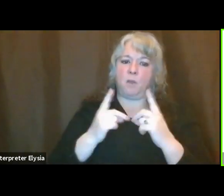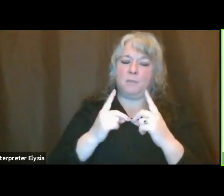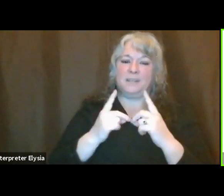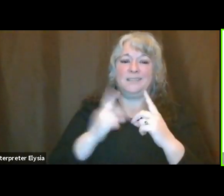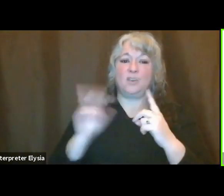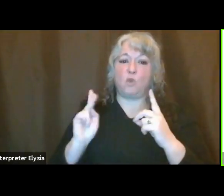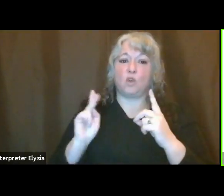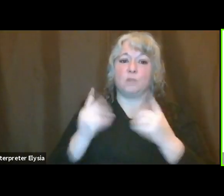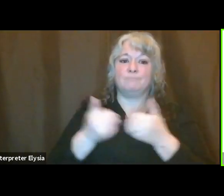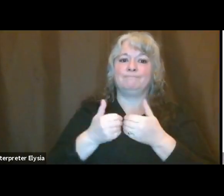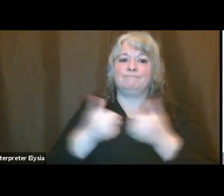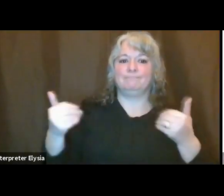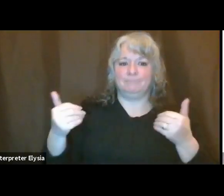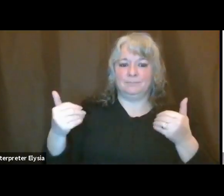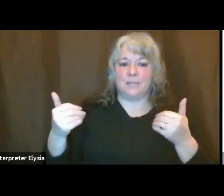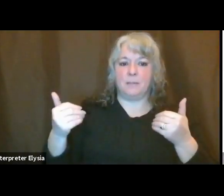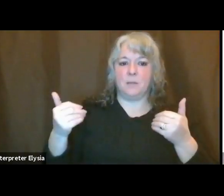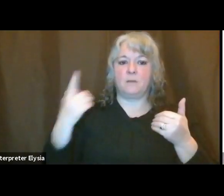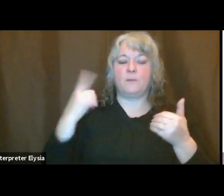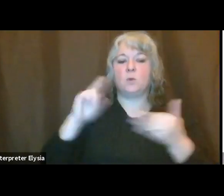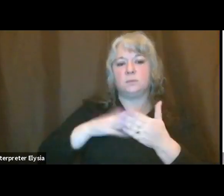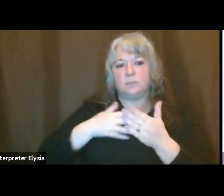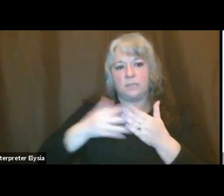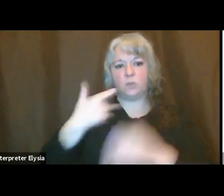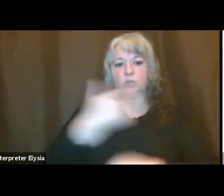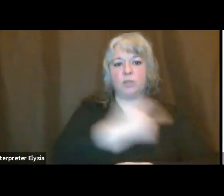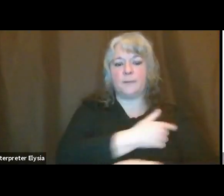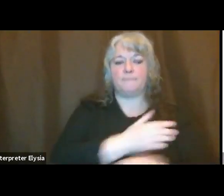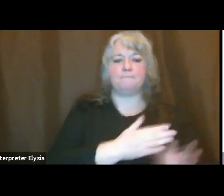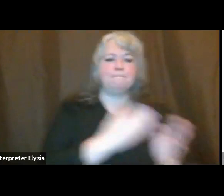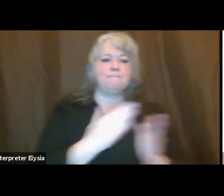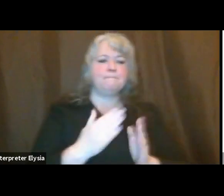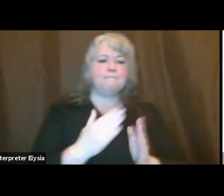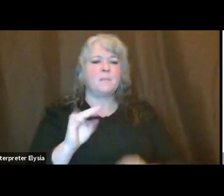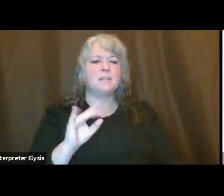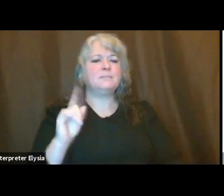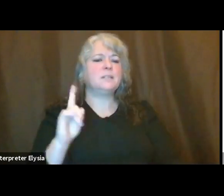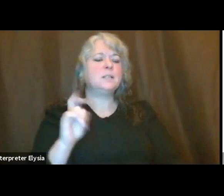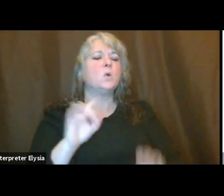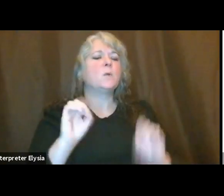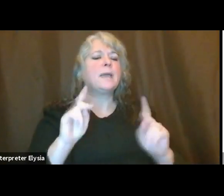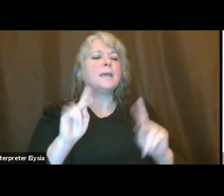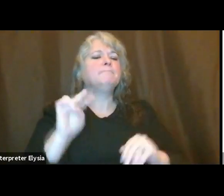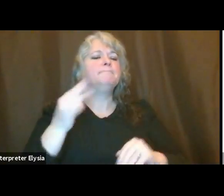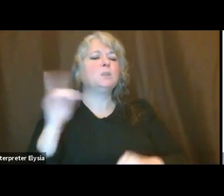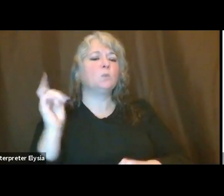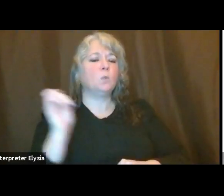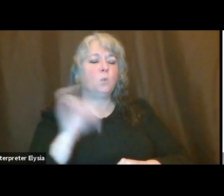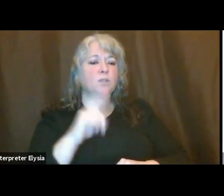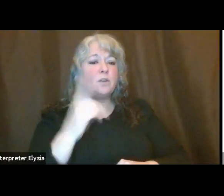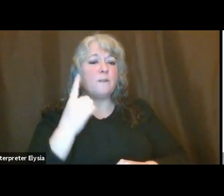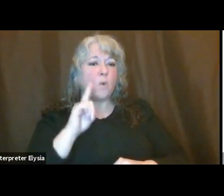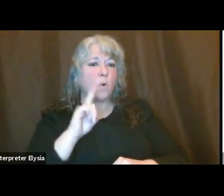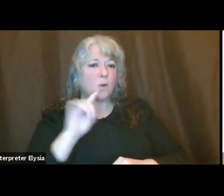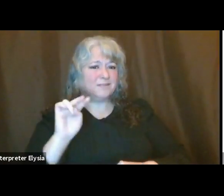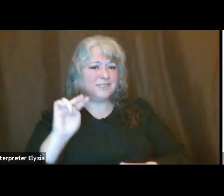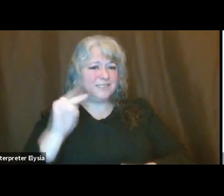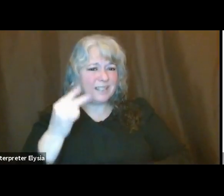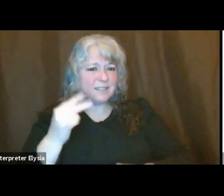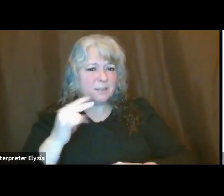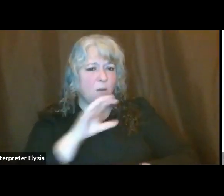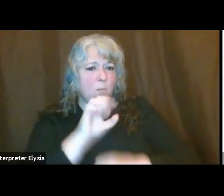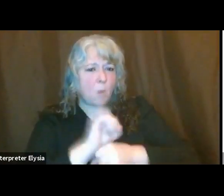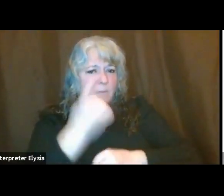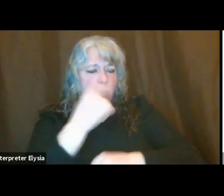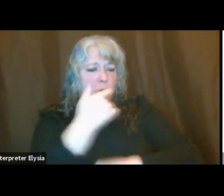own. Okay, and just one more quick follow-up. As far as the reserve list is concerned, walk people through the process. How do I sign up for that? How